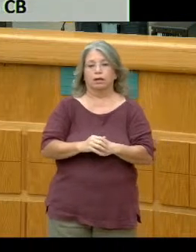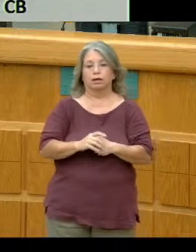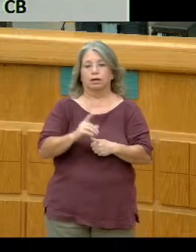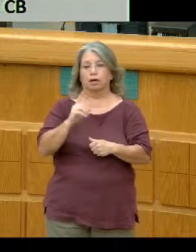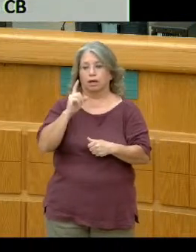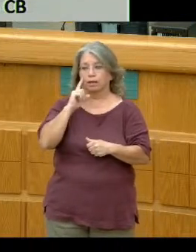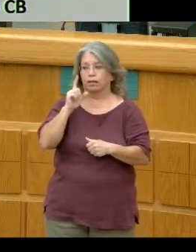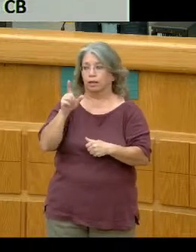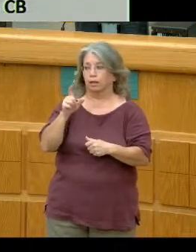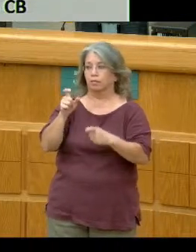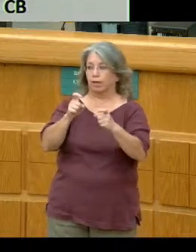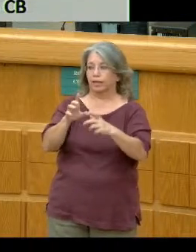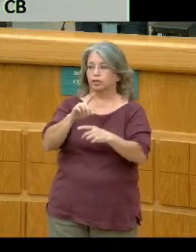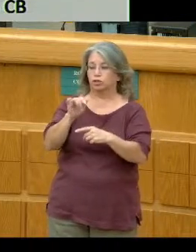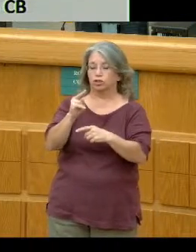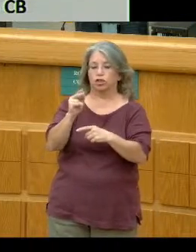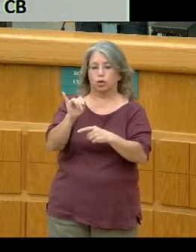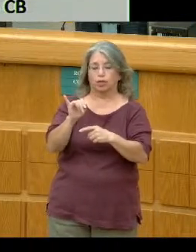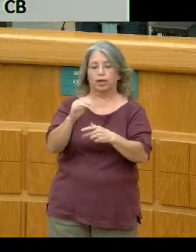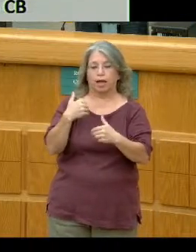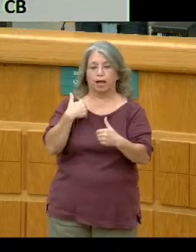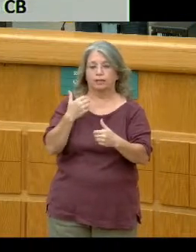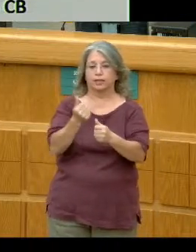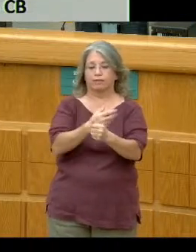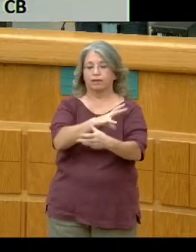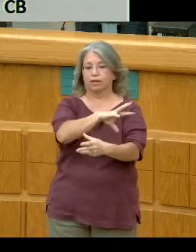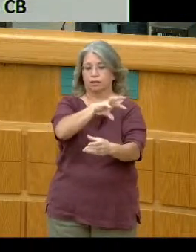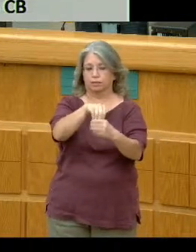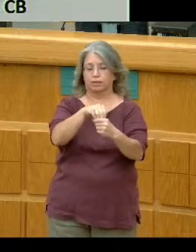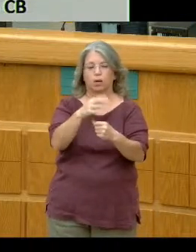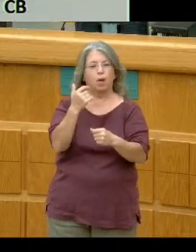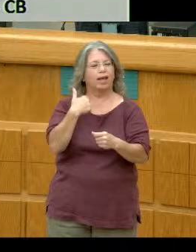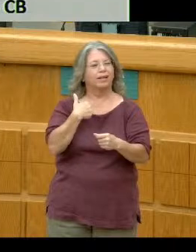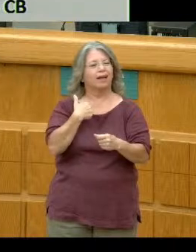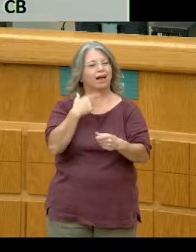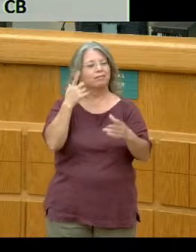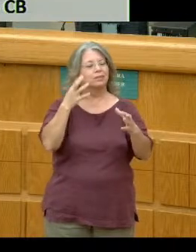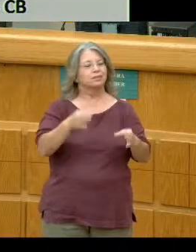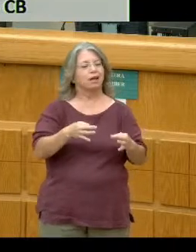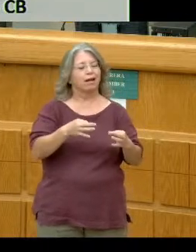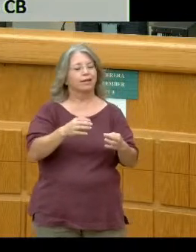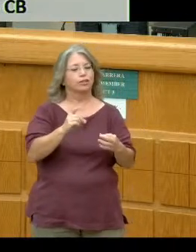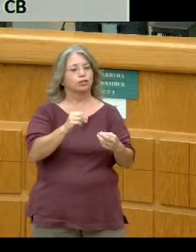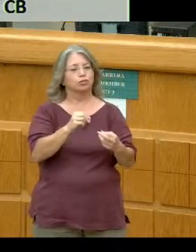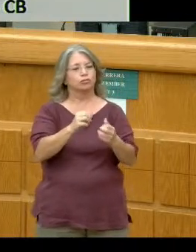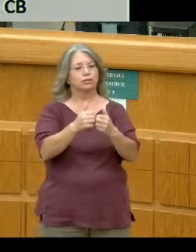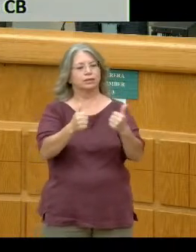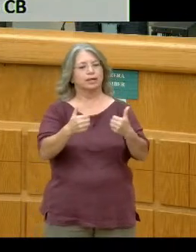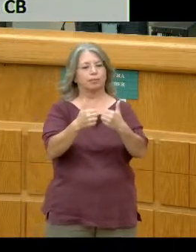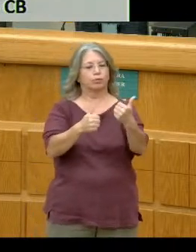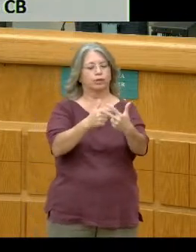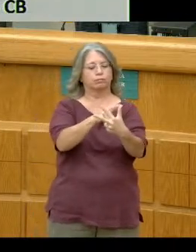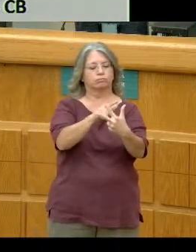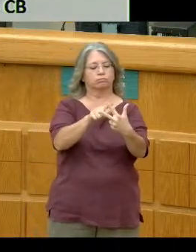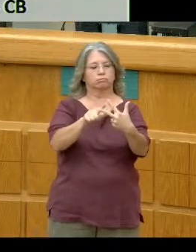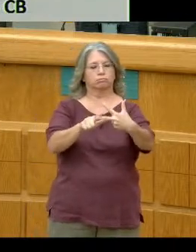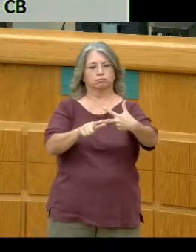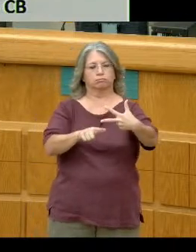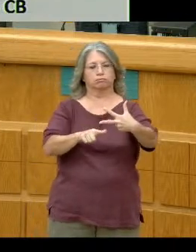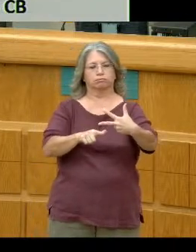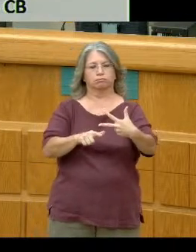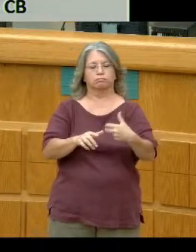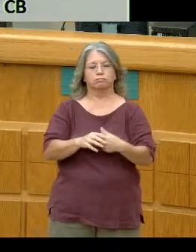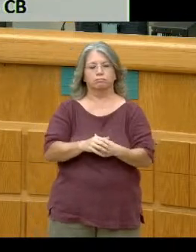confirms together. So that's a difference here. So why did I choose to do this? The reason why I chose to whittle it down to